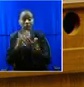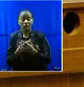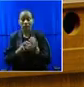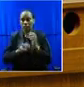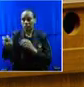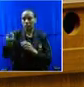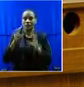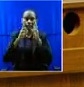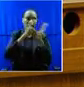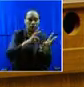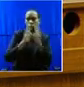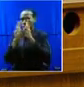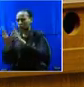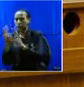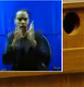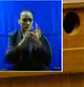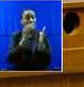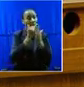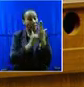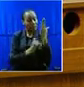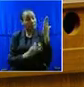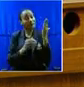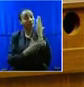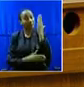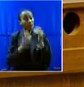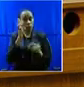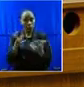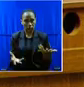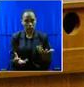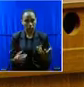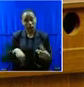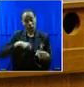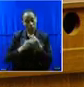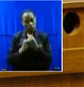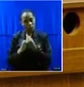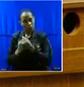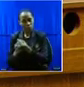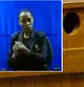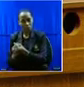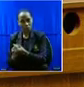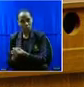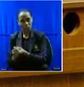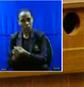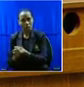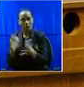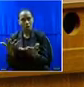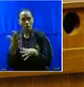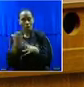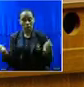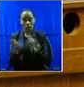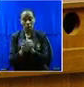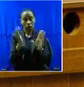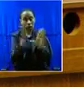permitted, which will be supported by targeted marketing in partnership with the private